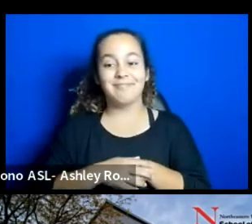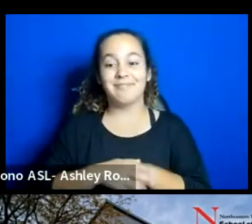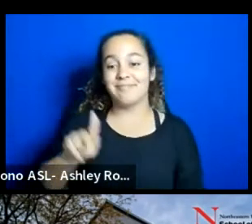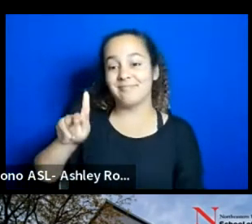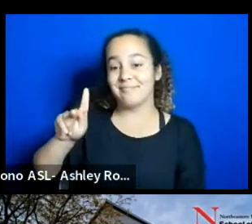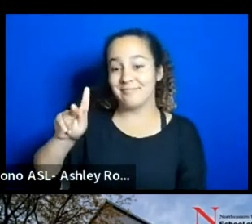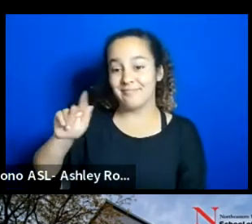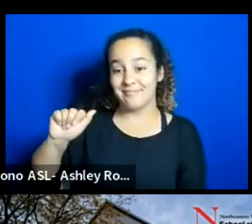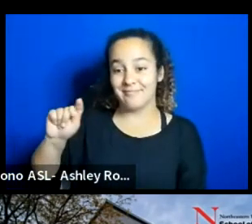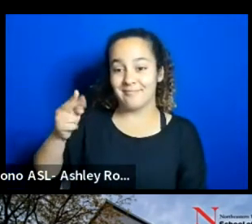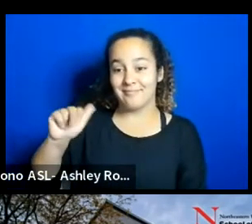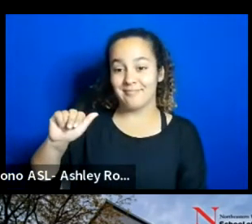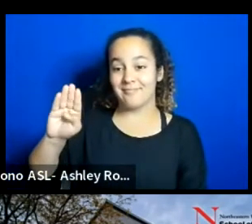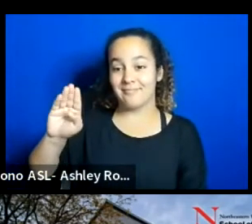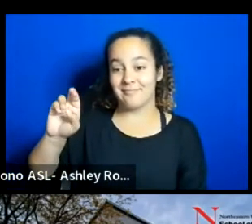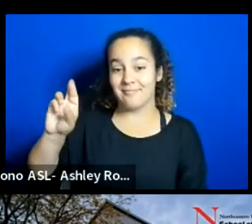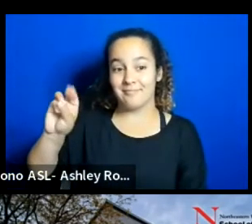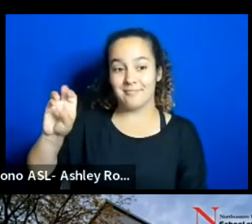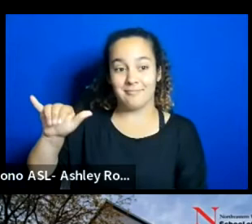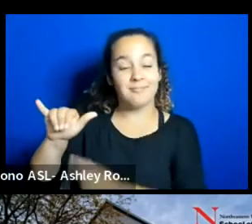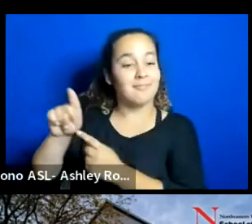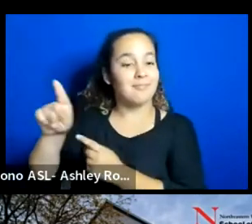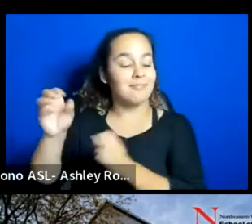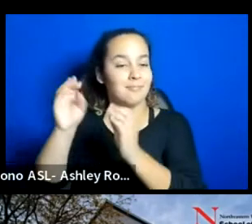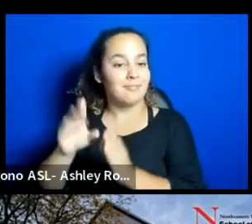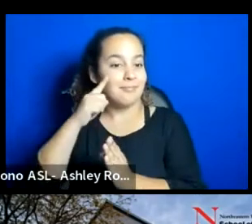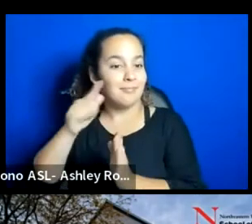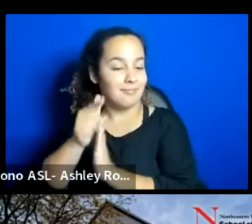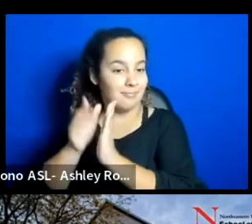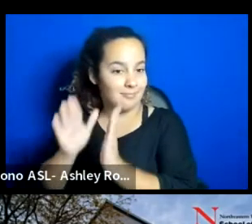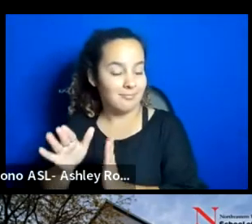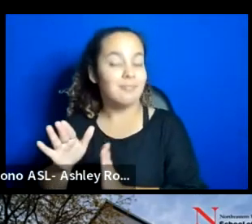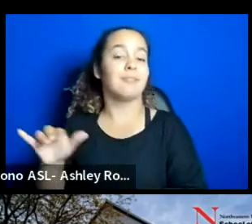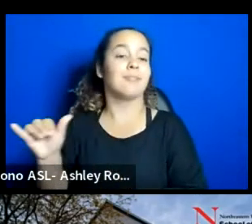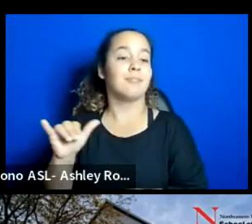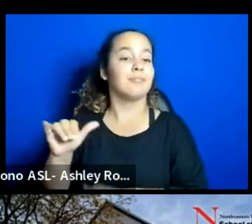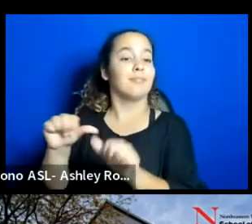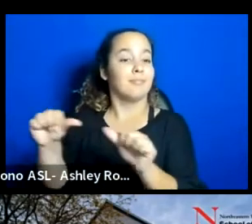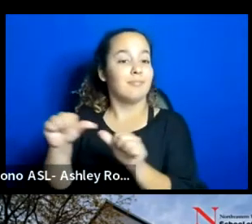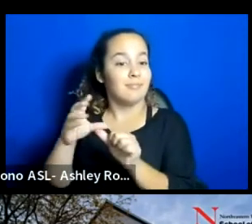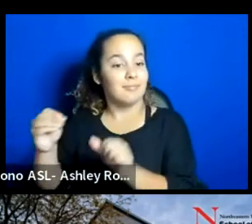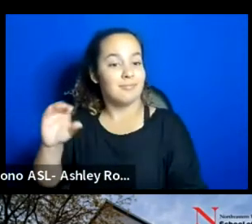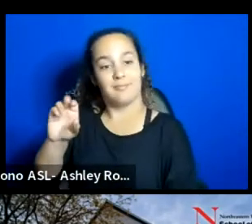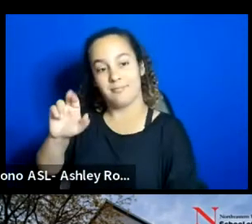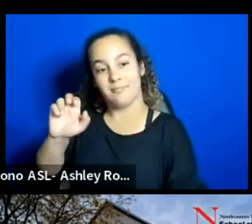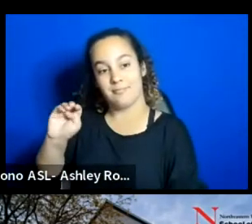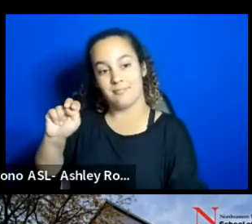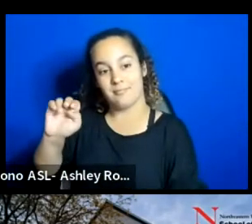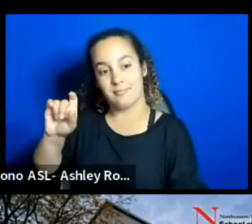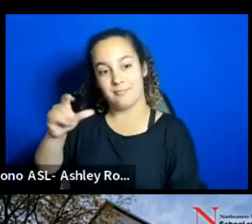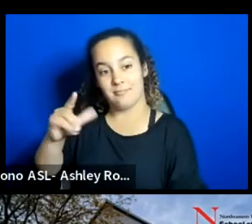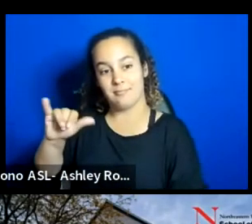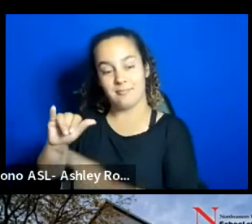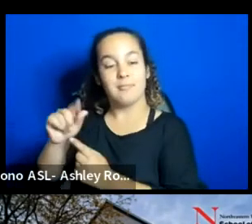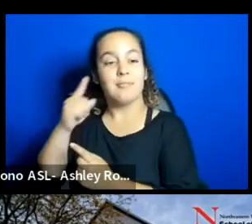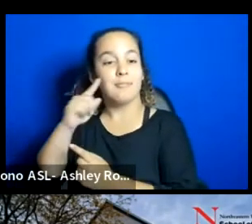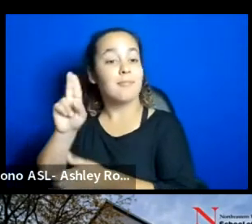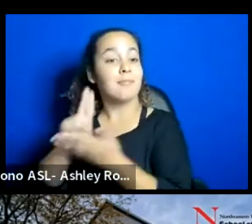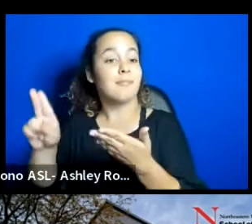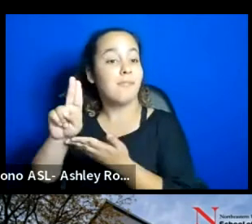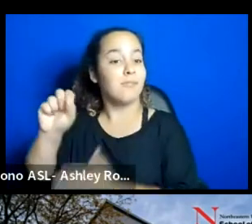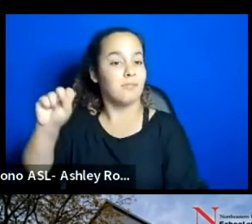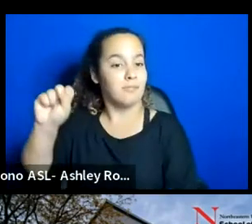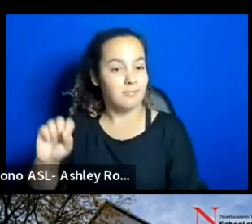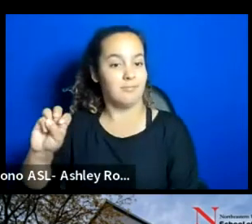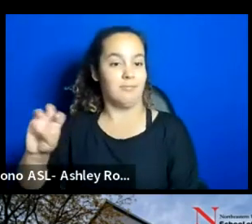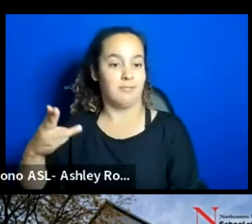is a professor in the School of Law, Society, and Criminology at the University of New South Wales. She is a co-director